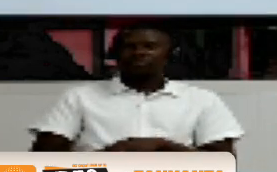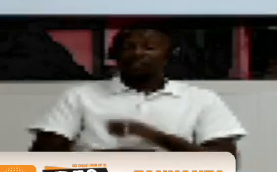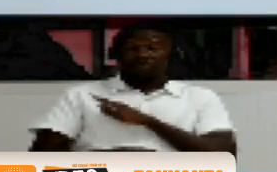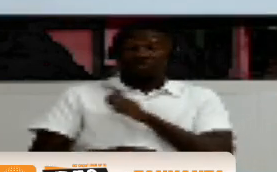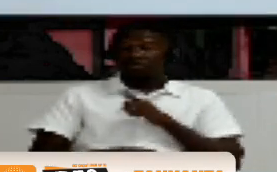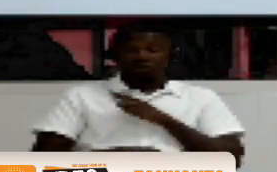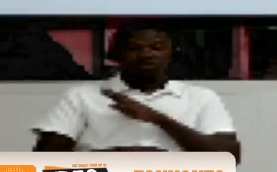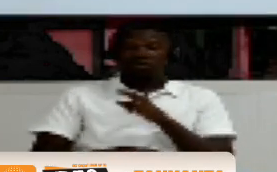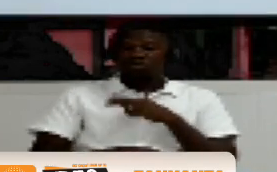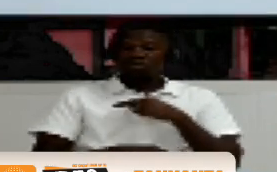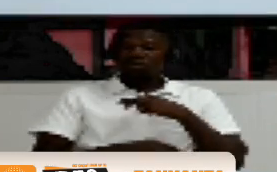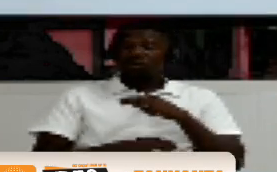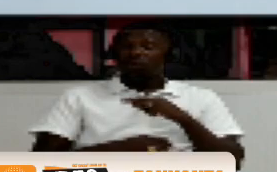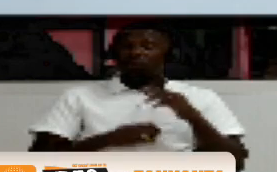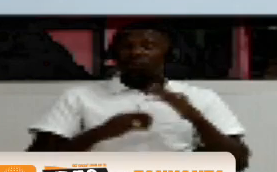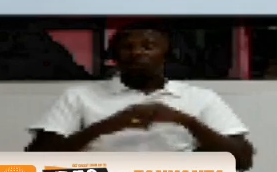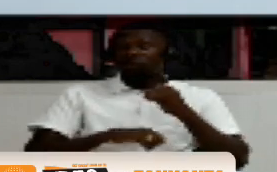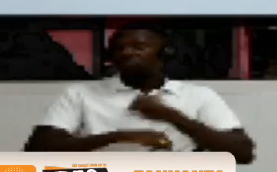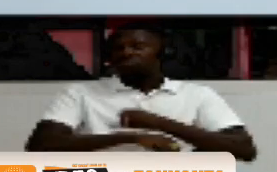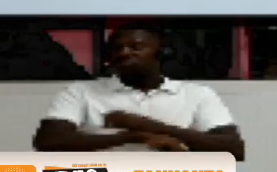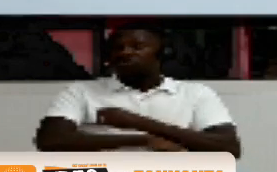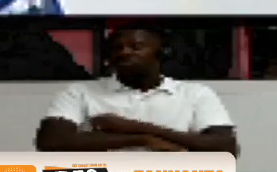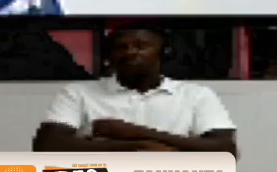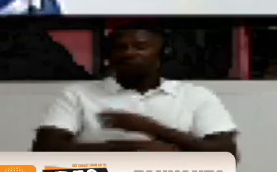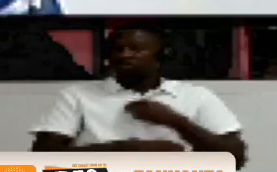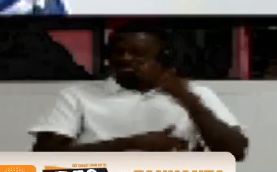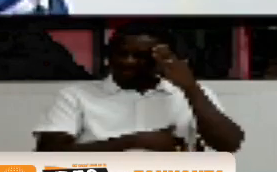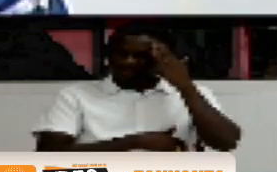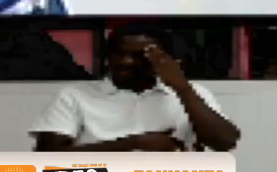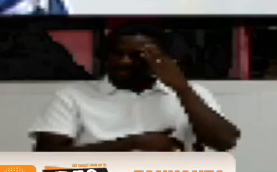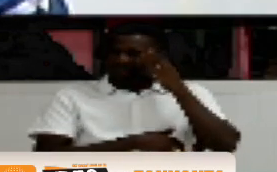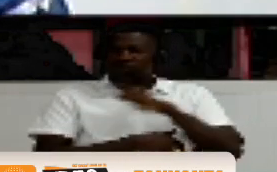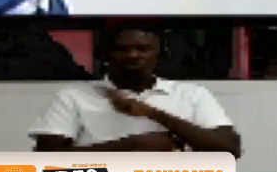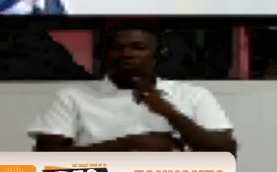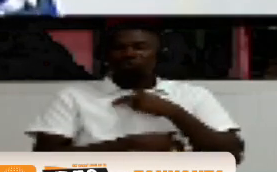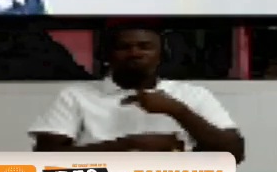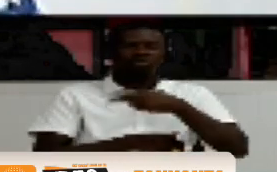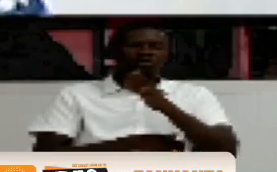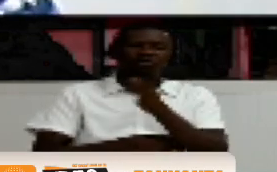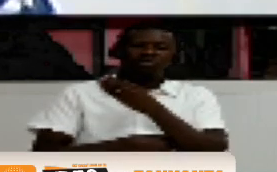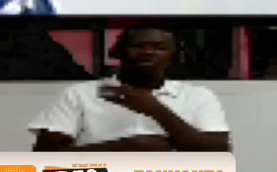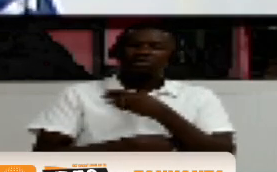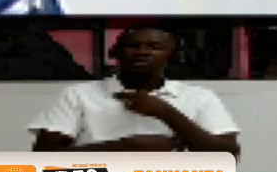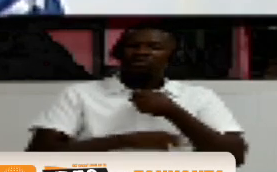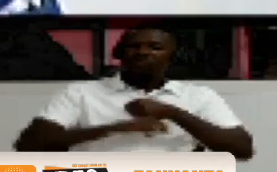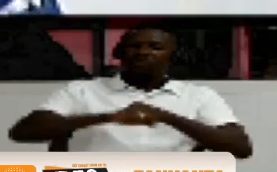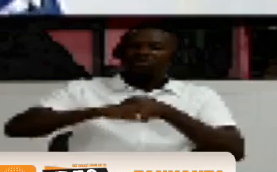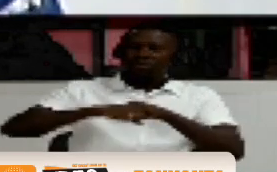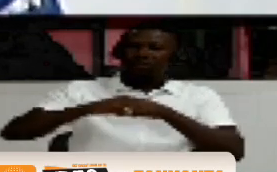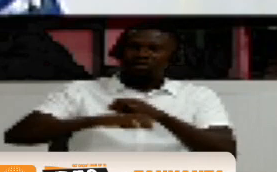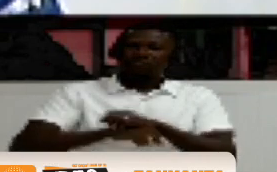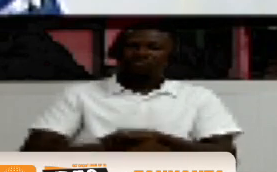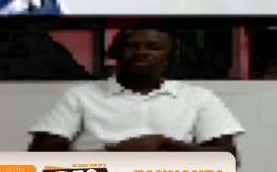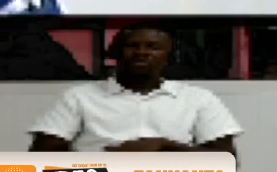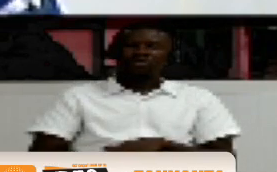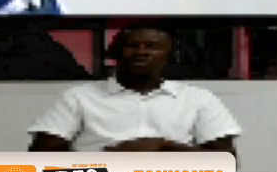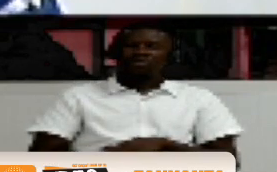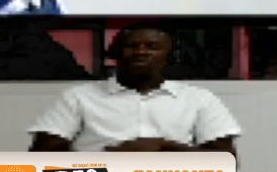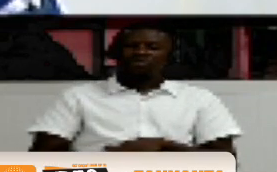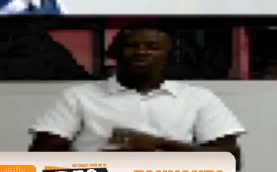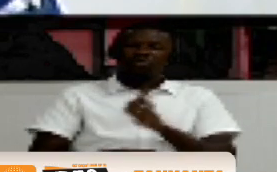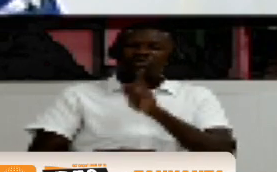there was no much improvement, so I decided not to go for the physiotherapy again. What was the